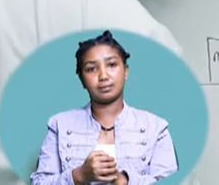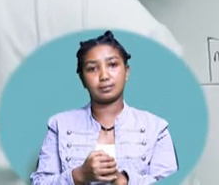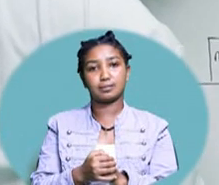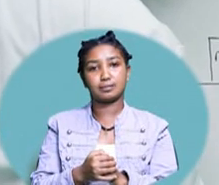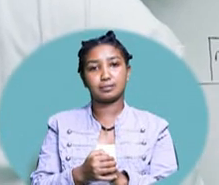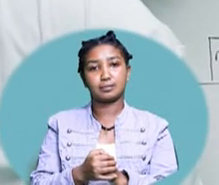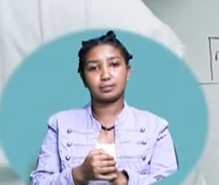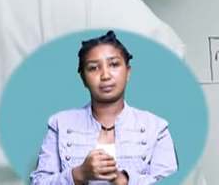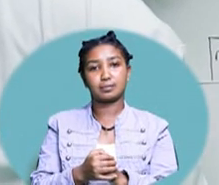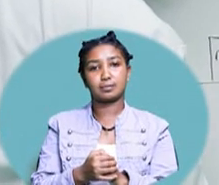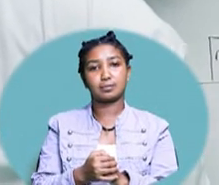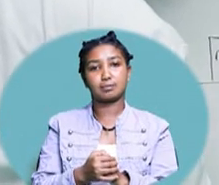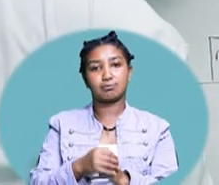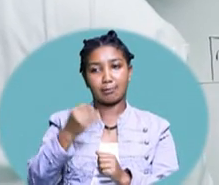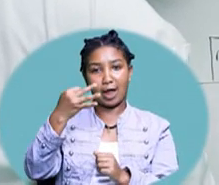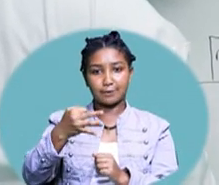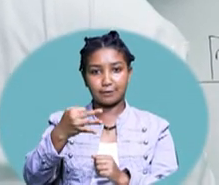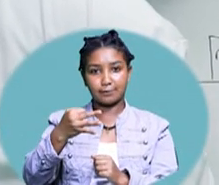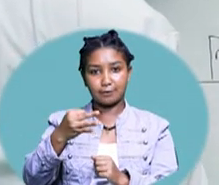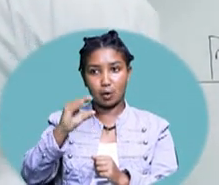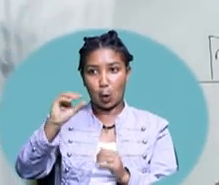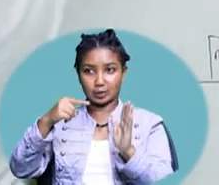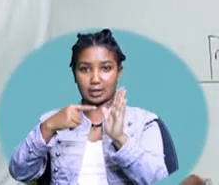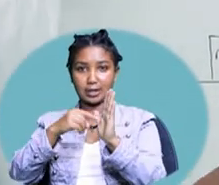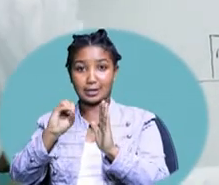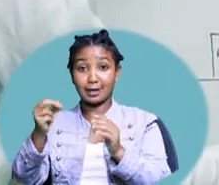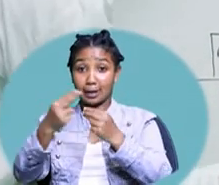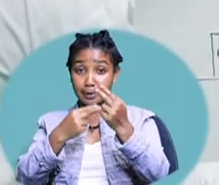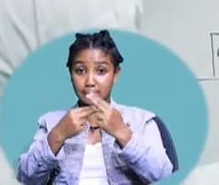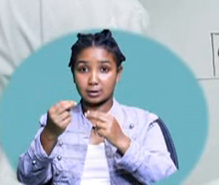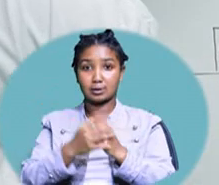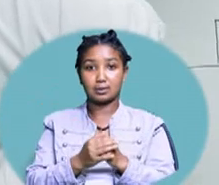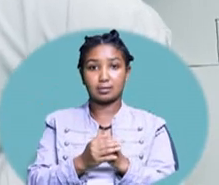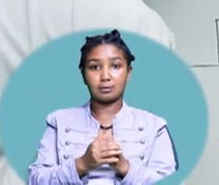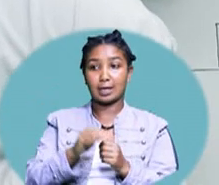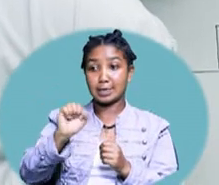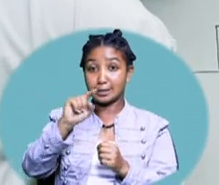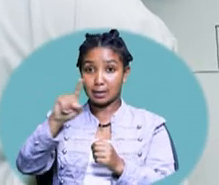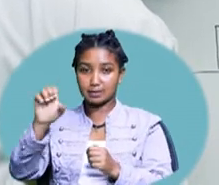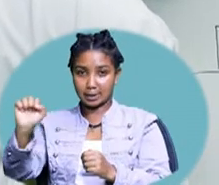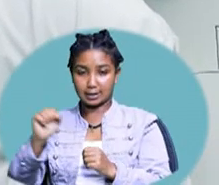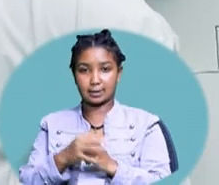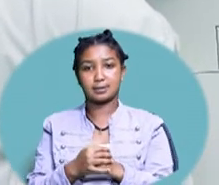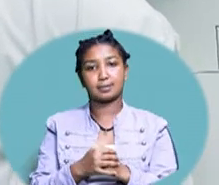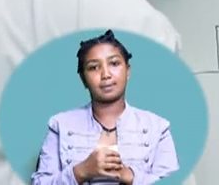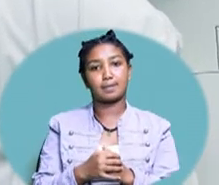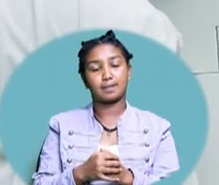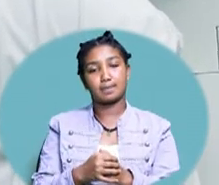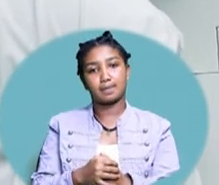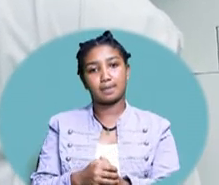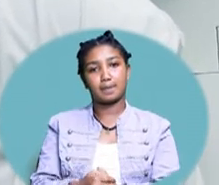this force is F cos theta times what? A displacement S.